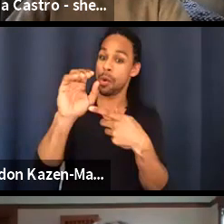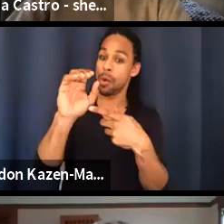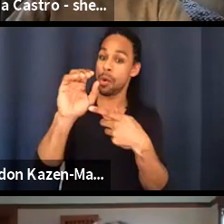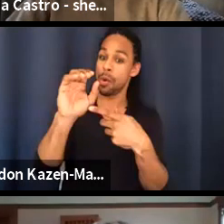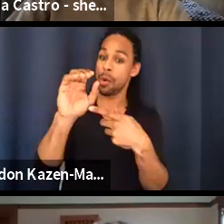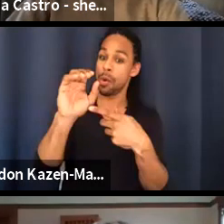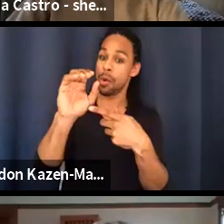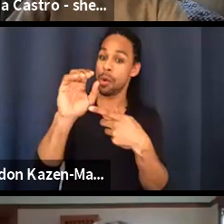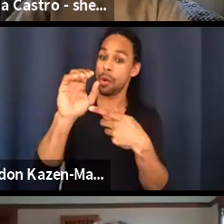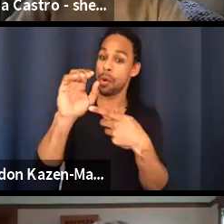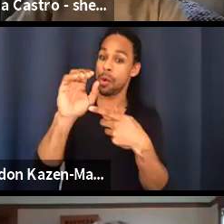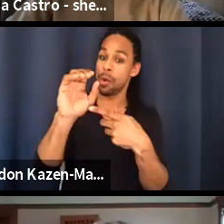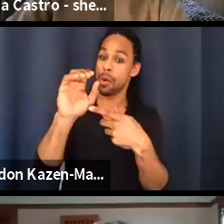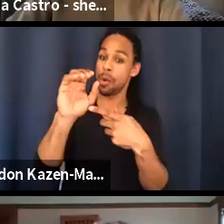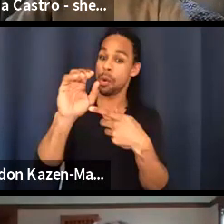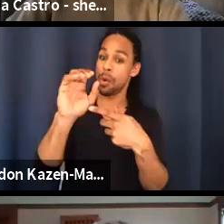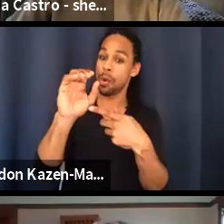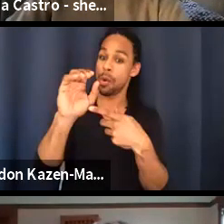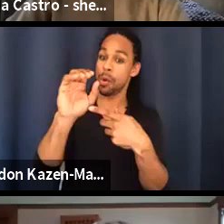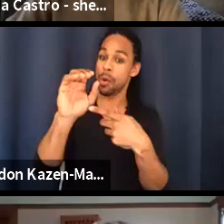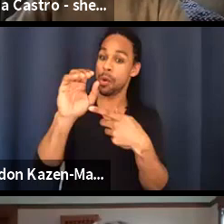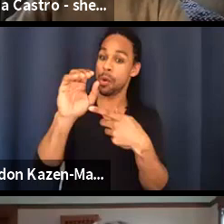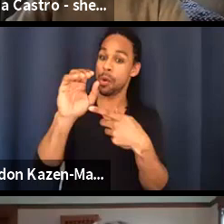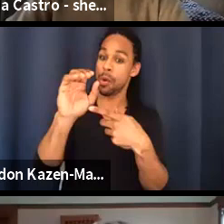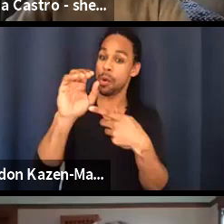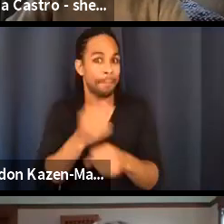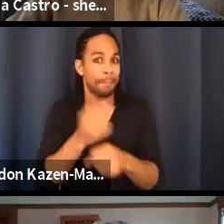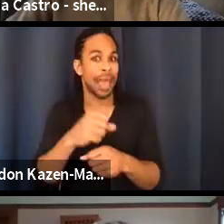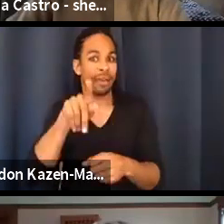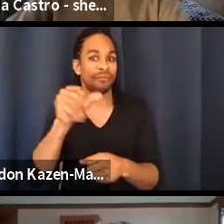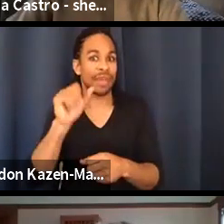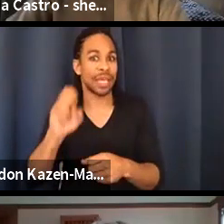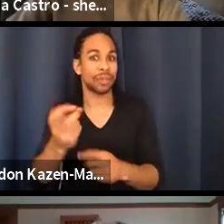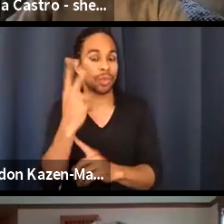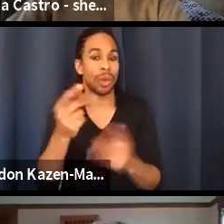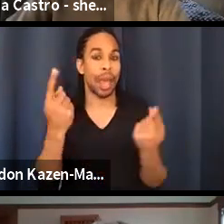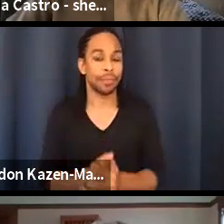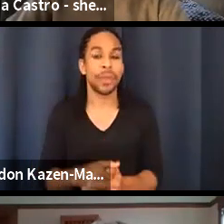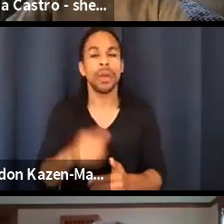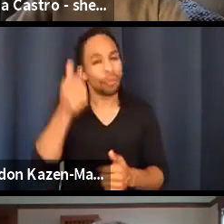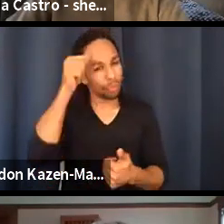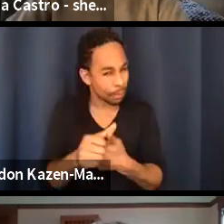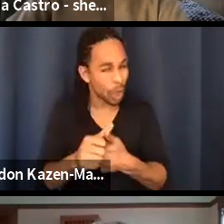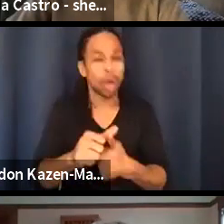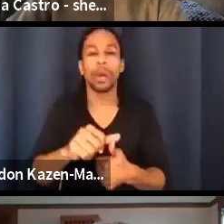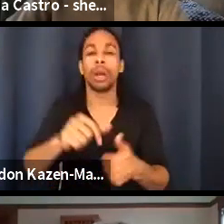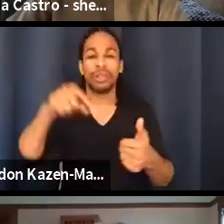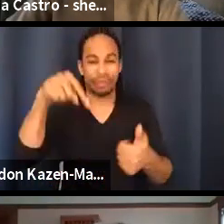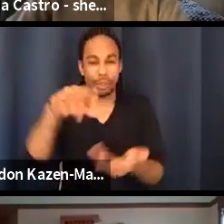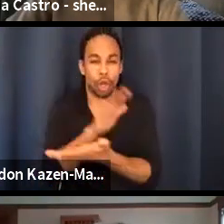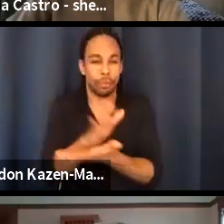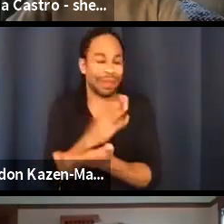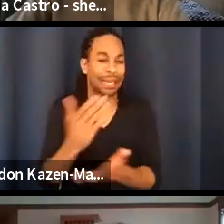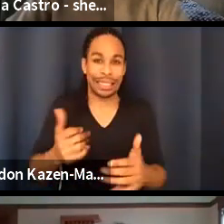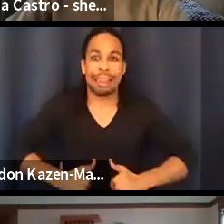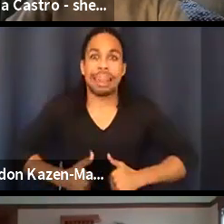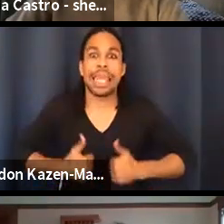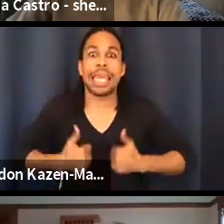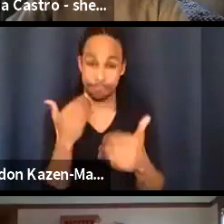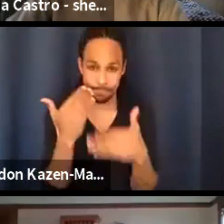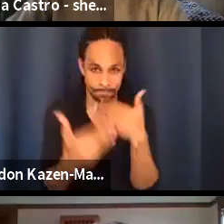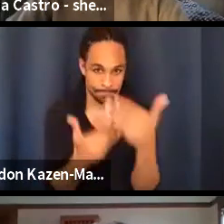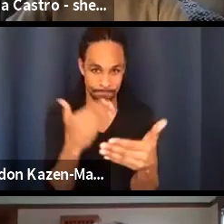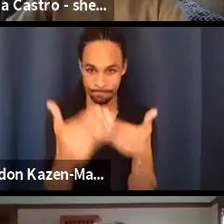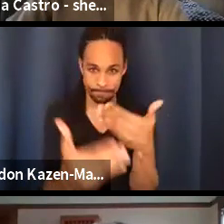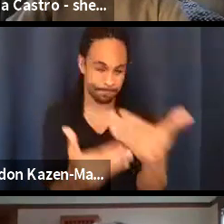living. It is not done and requests feedback from all readers with an embedded feedback form in the bottom right